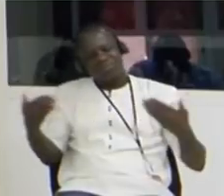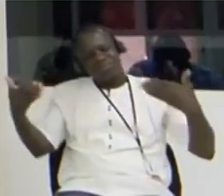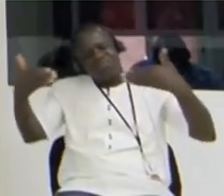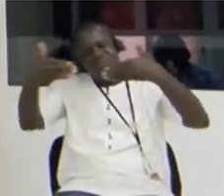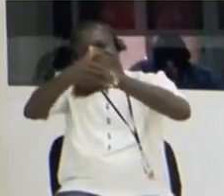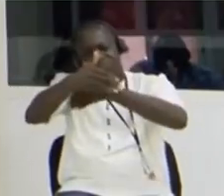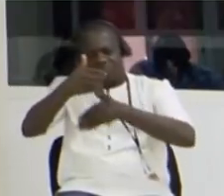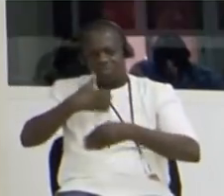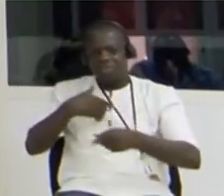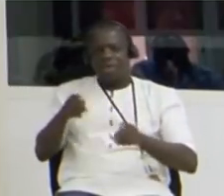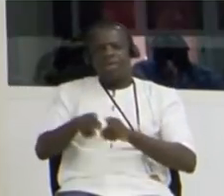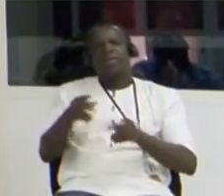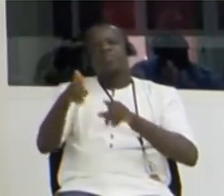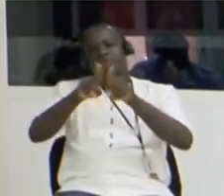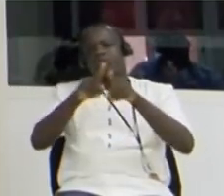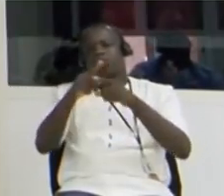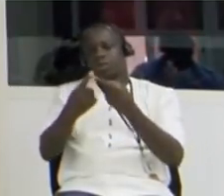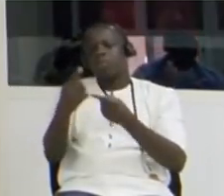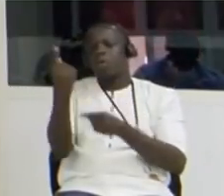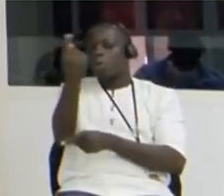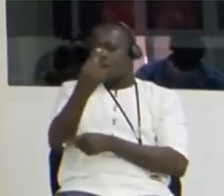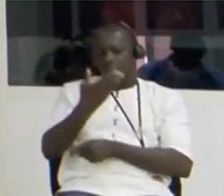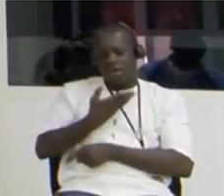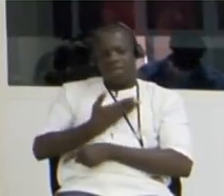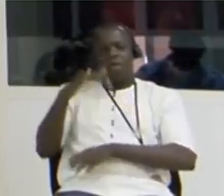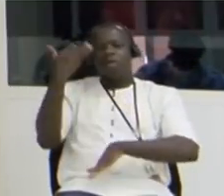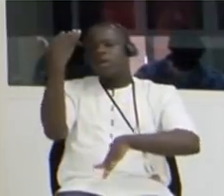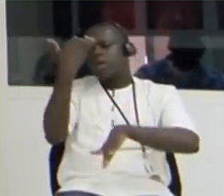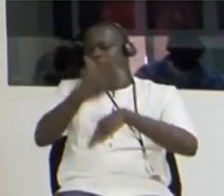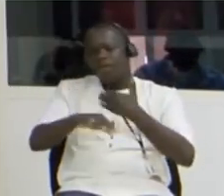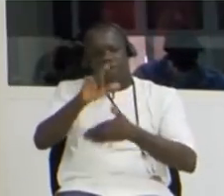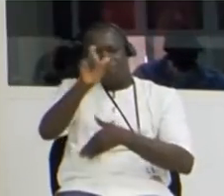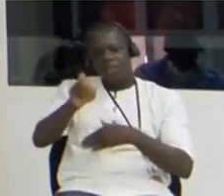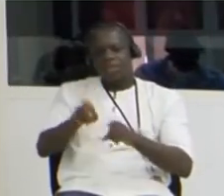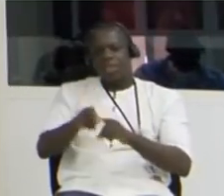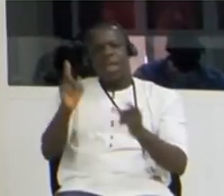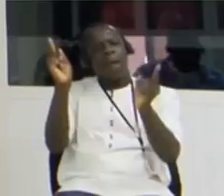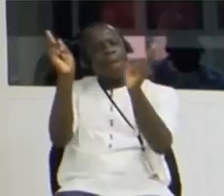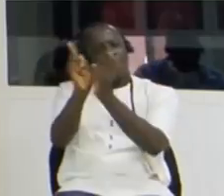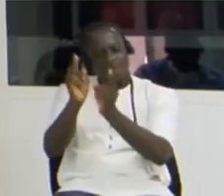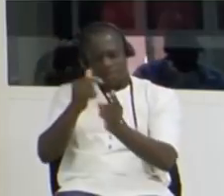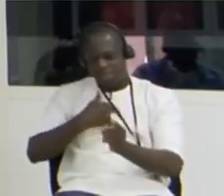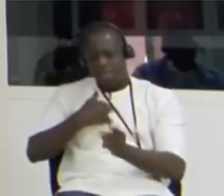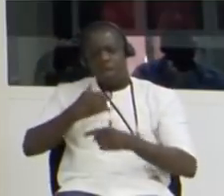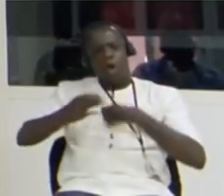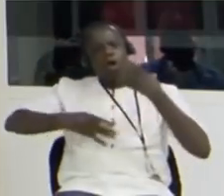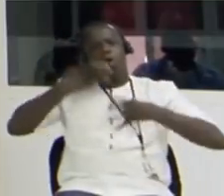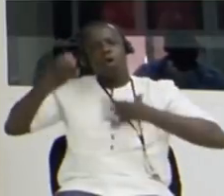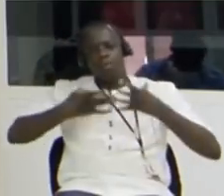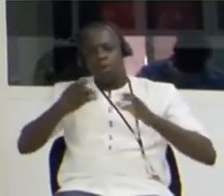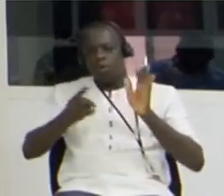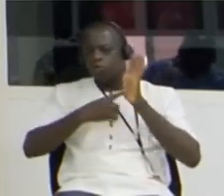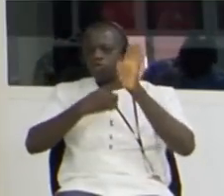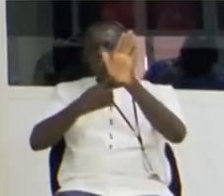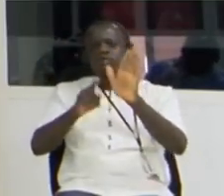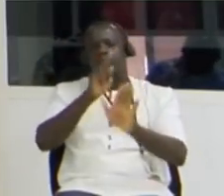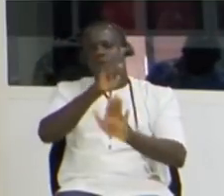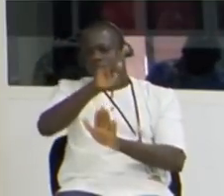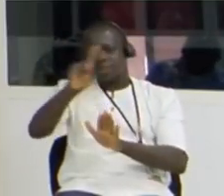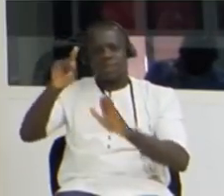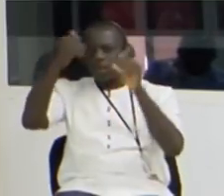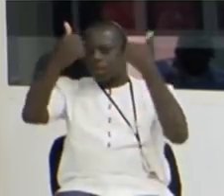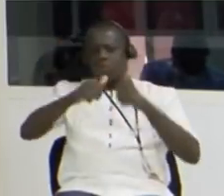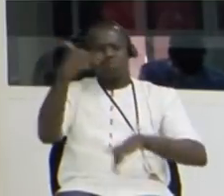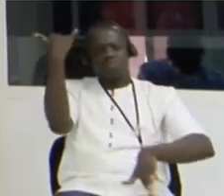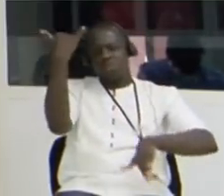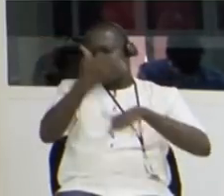But nobody has ever come and complain or even give us a gist of that this is happening. We never have